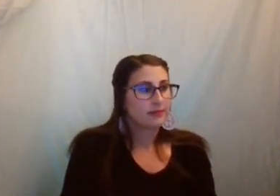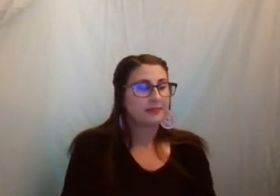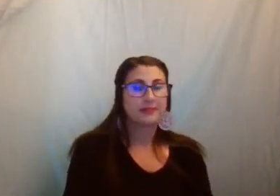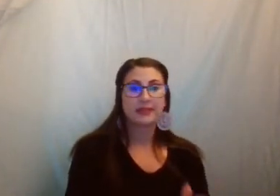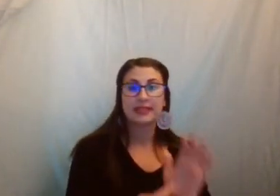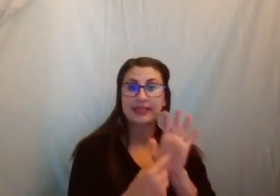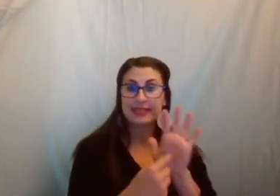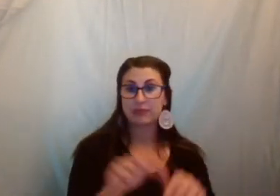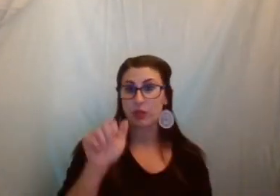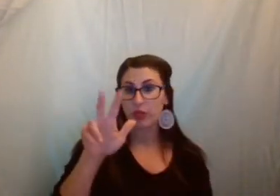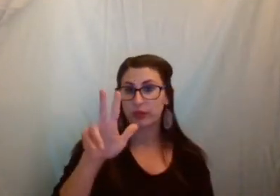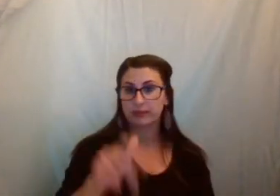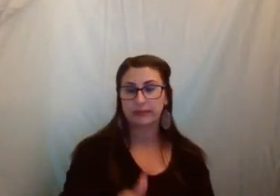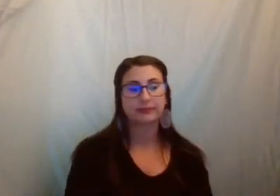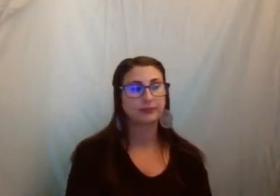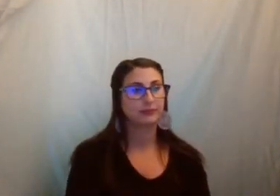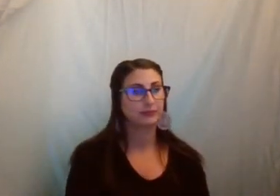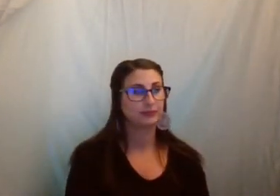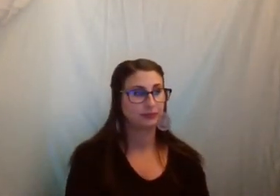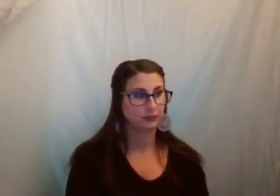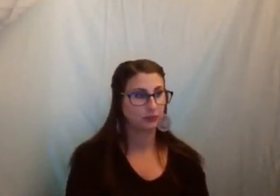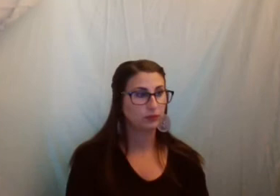Let's look at example 3.